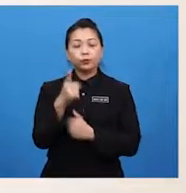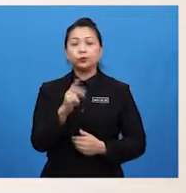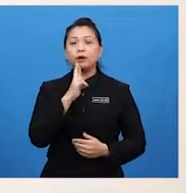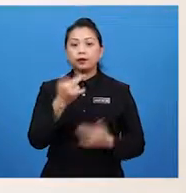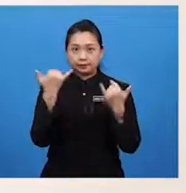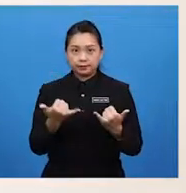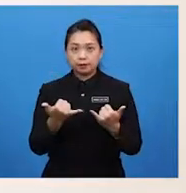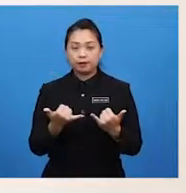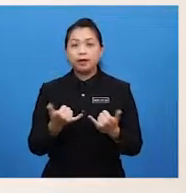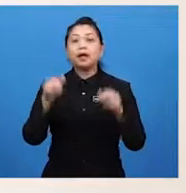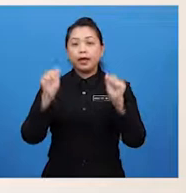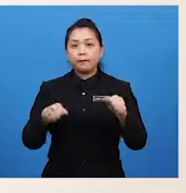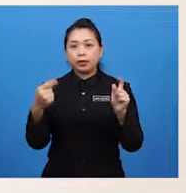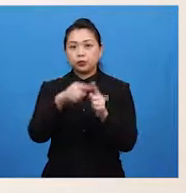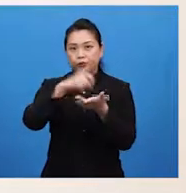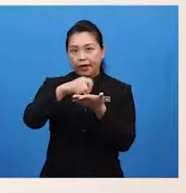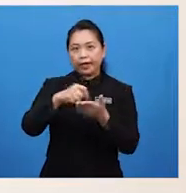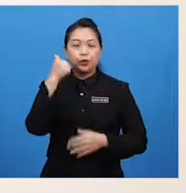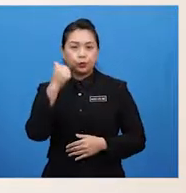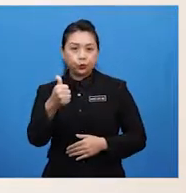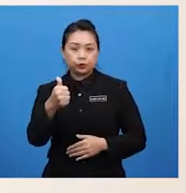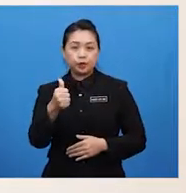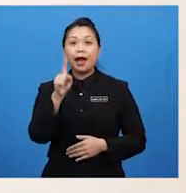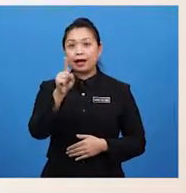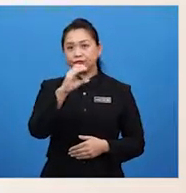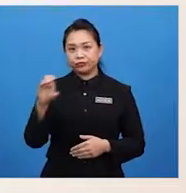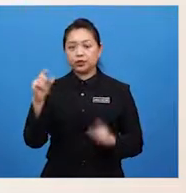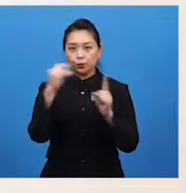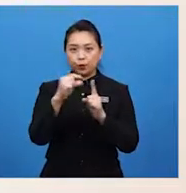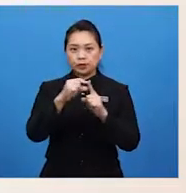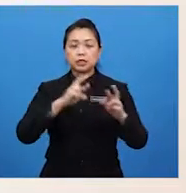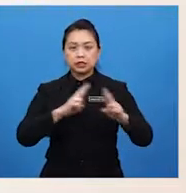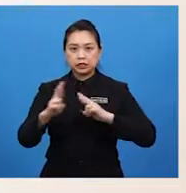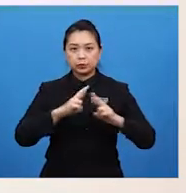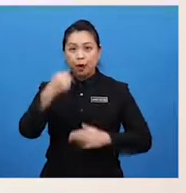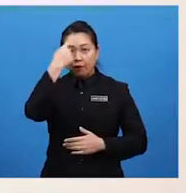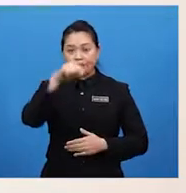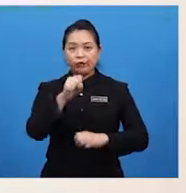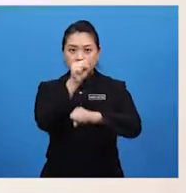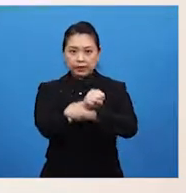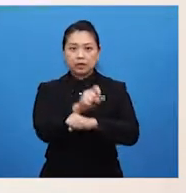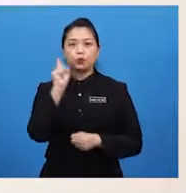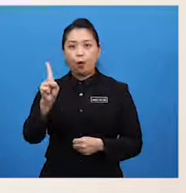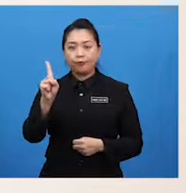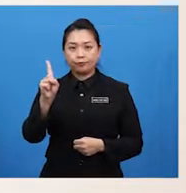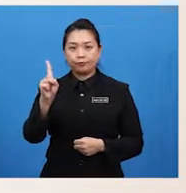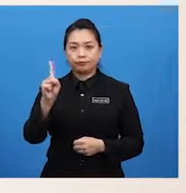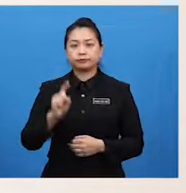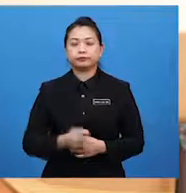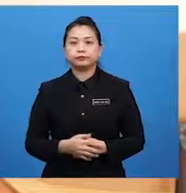able to write a good 100 words response for task one.